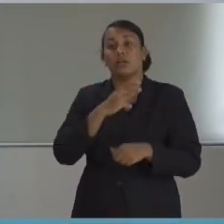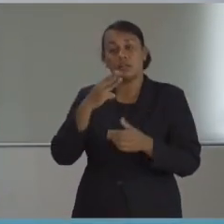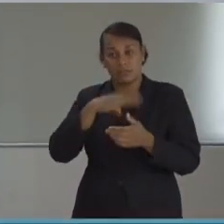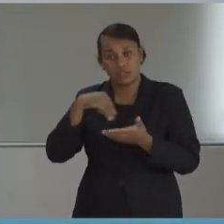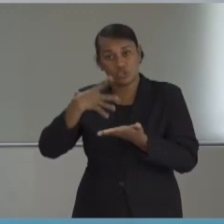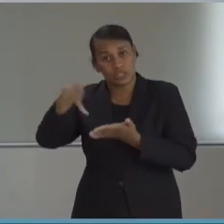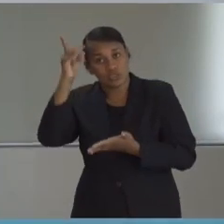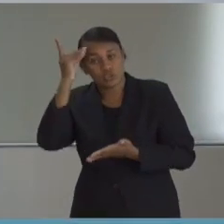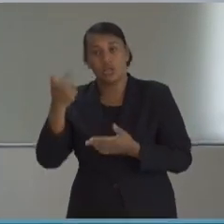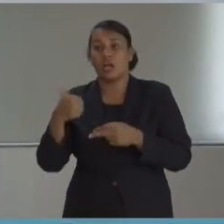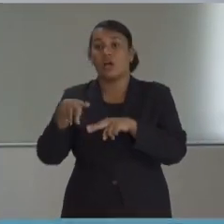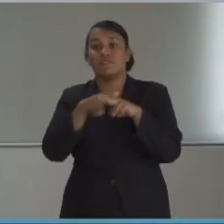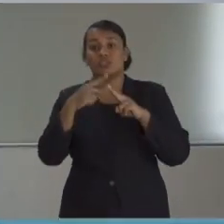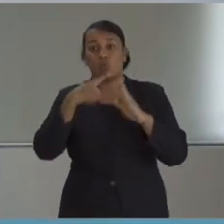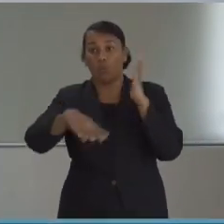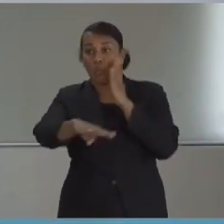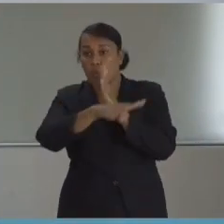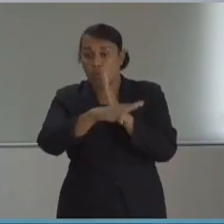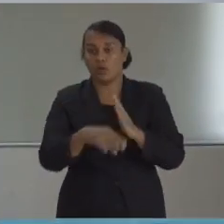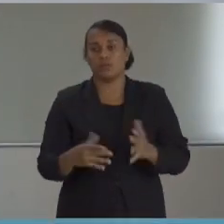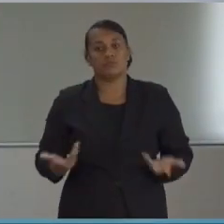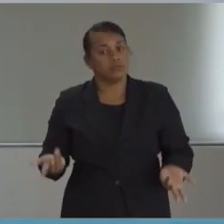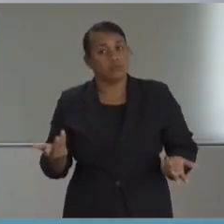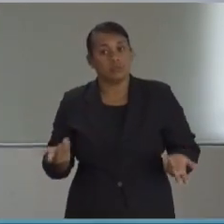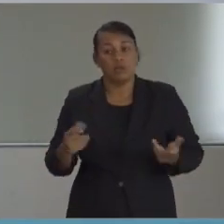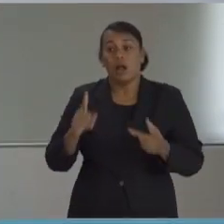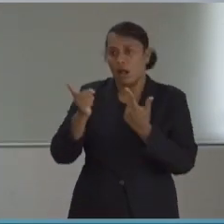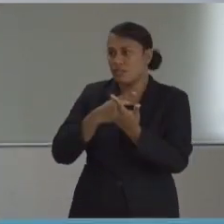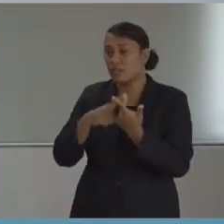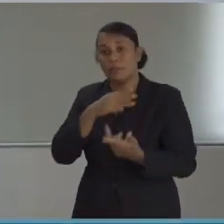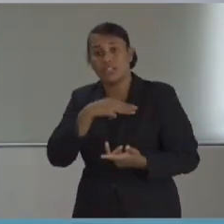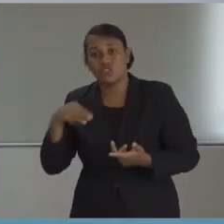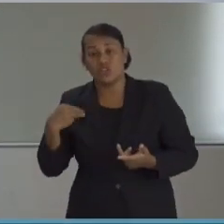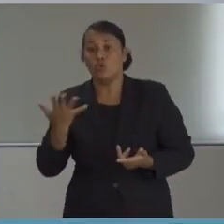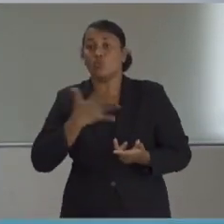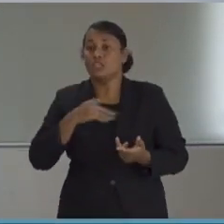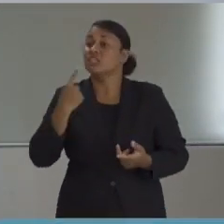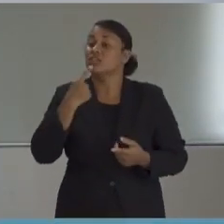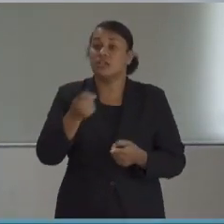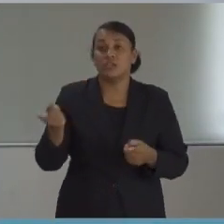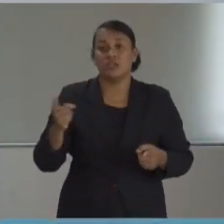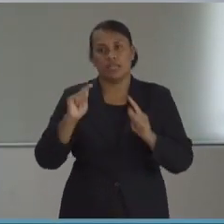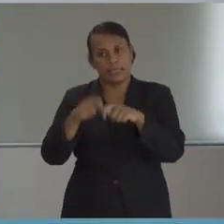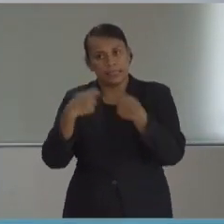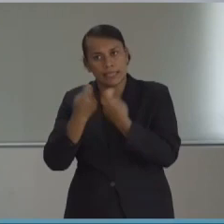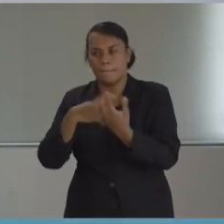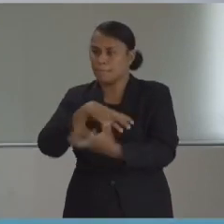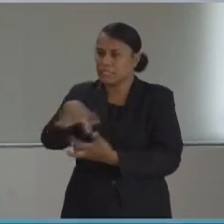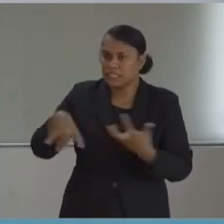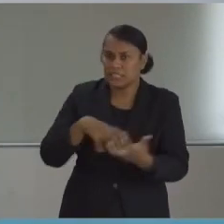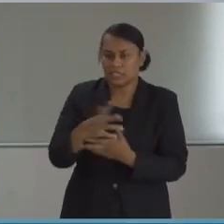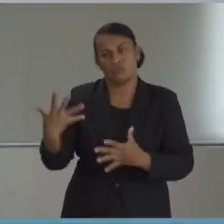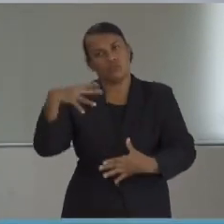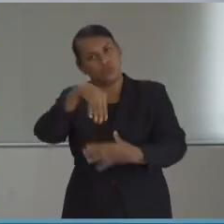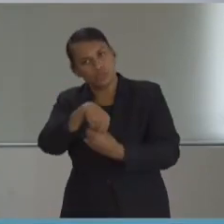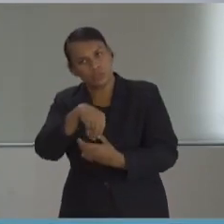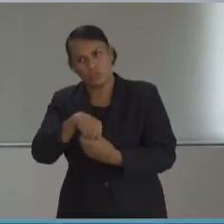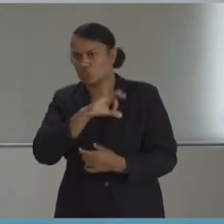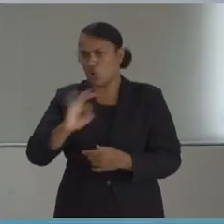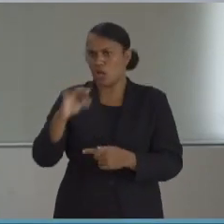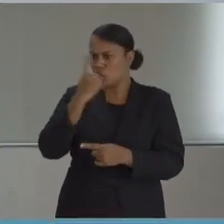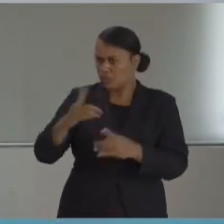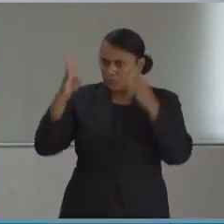most of the other ministries as well. What I'm trying to highlight is it's a composite team, not only by government, but of